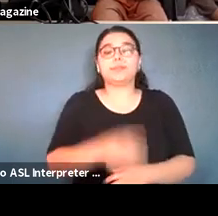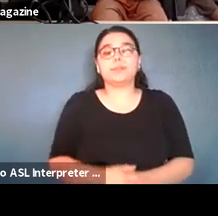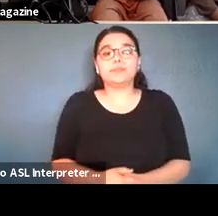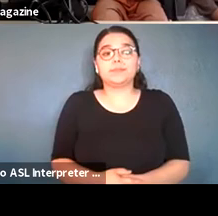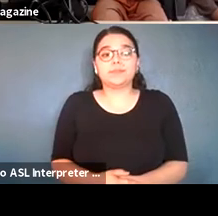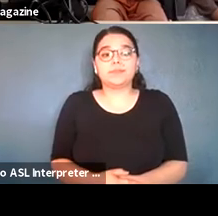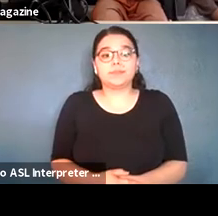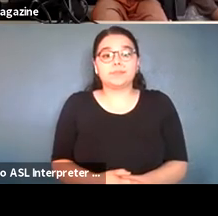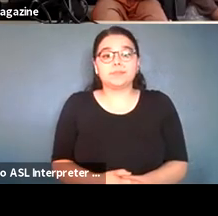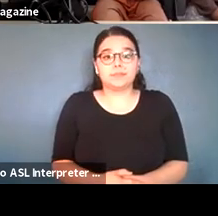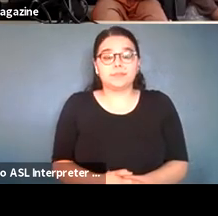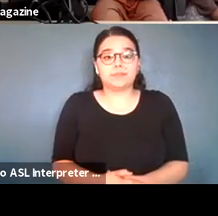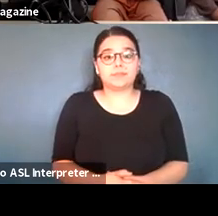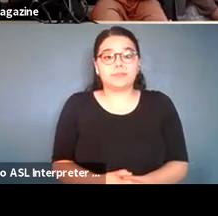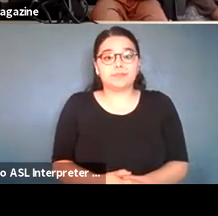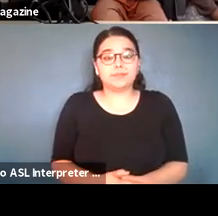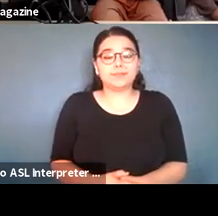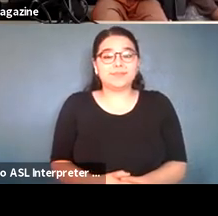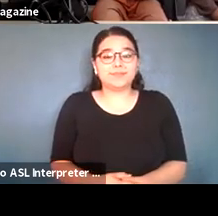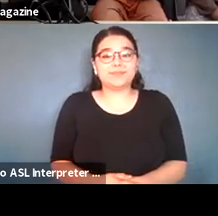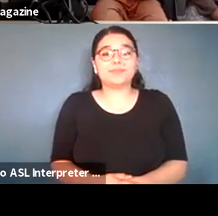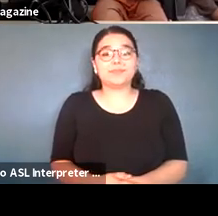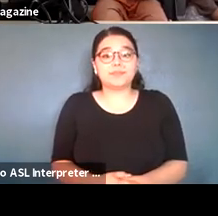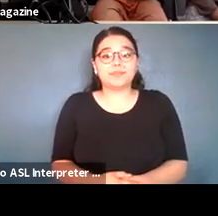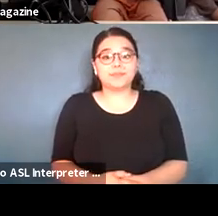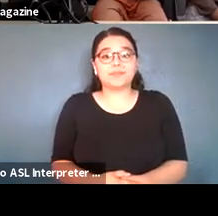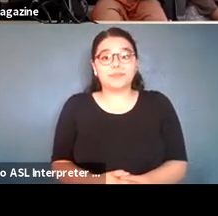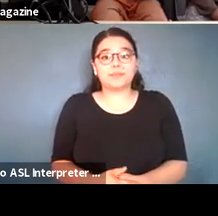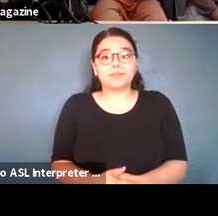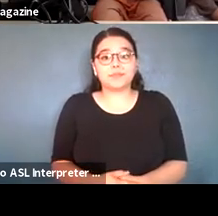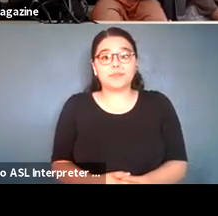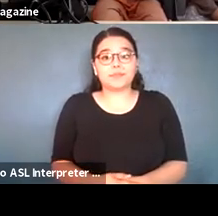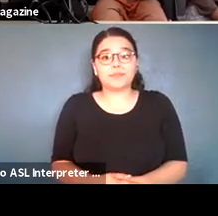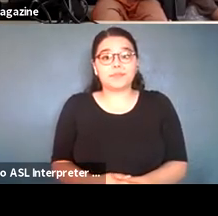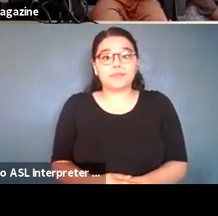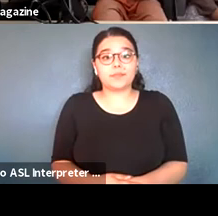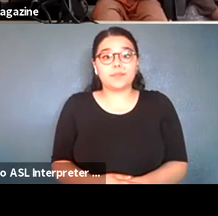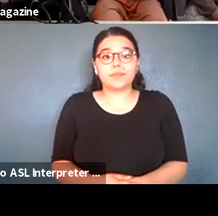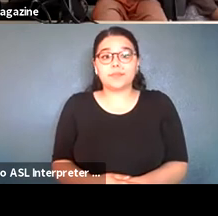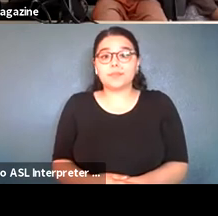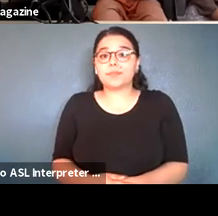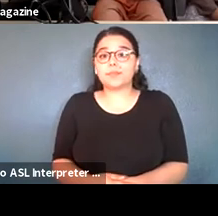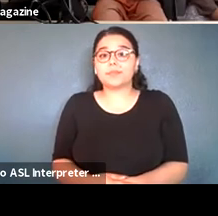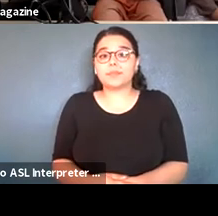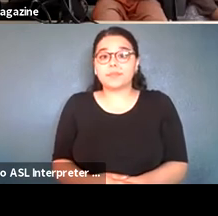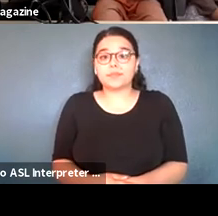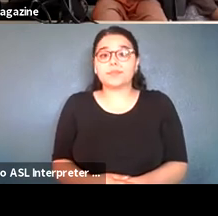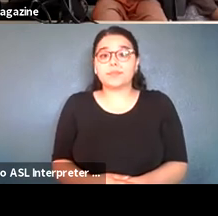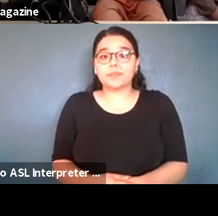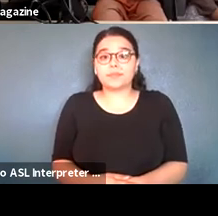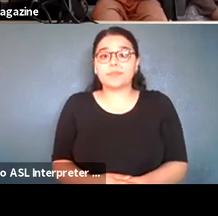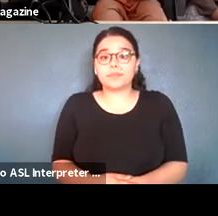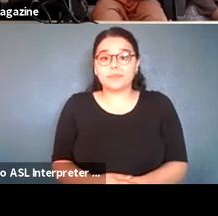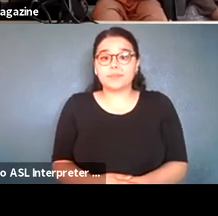3 puntitos que dicen más y de ahí van a presionar interpretación de idiomas, escoger su idioma y